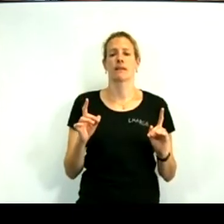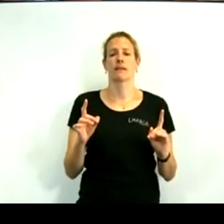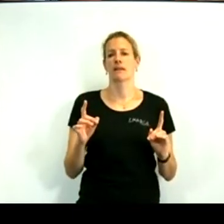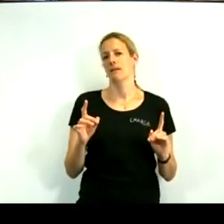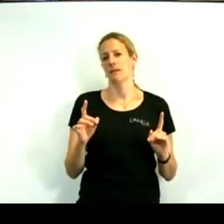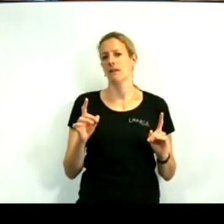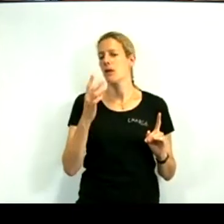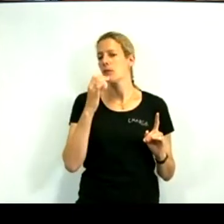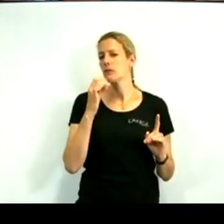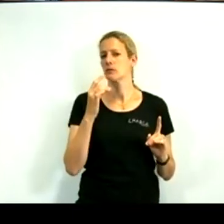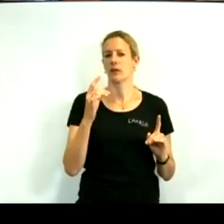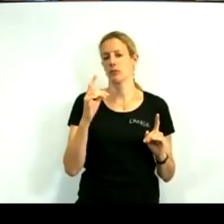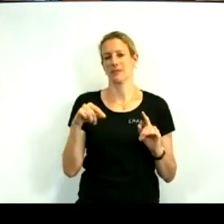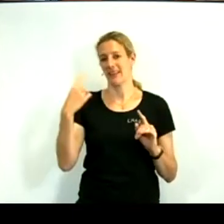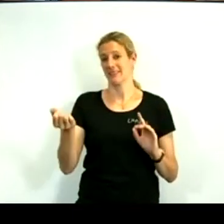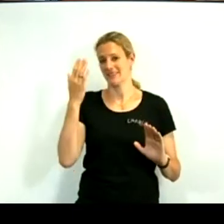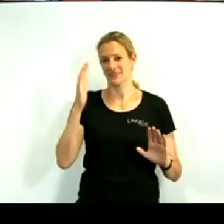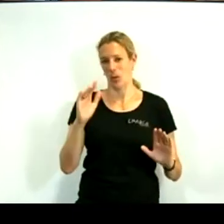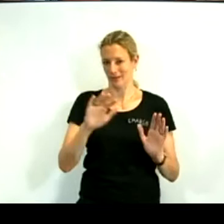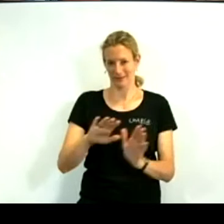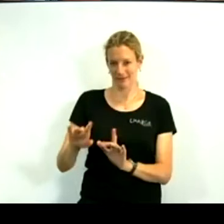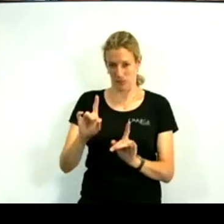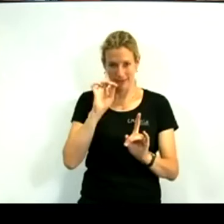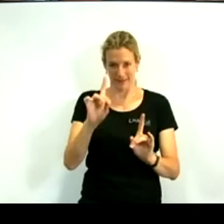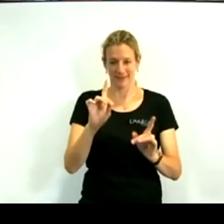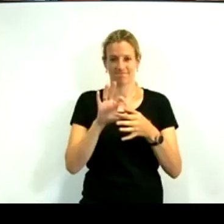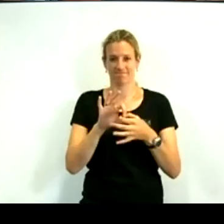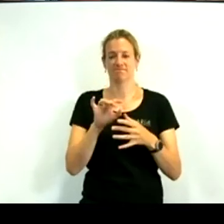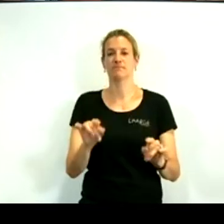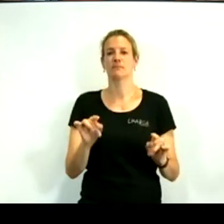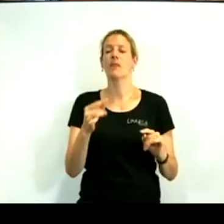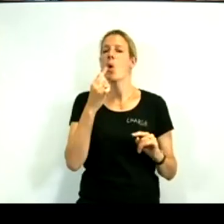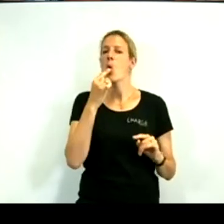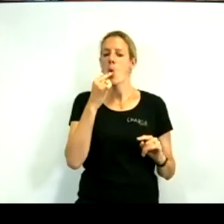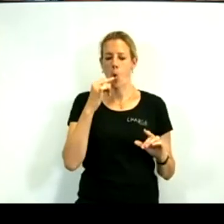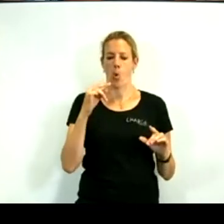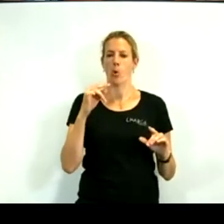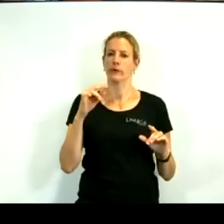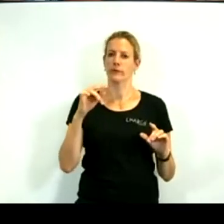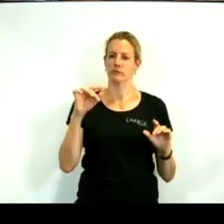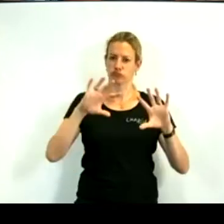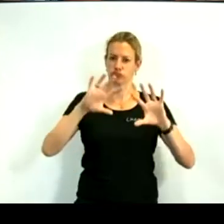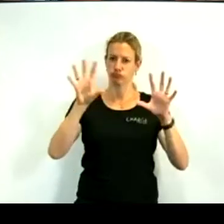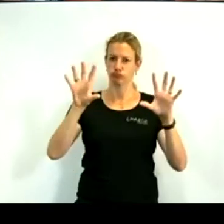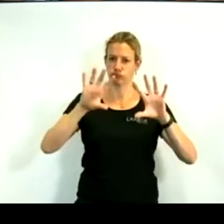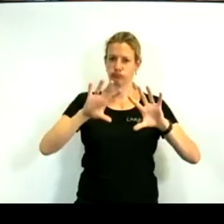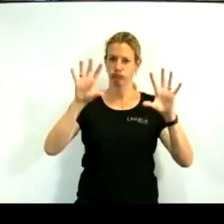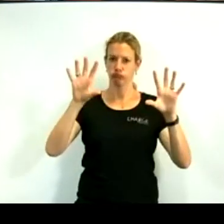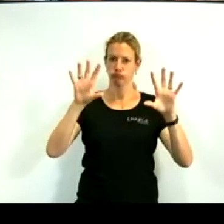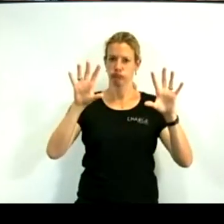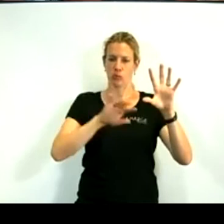slide is where you see the red area meeting the white area, you see that line.